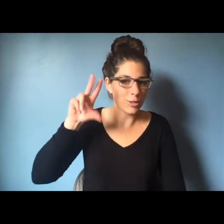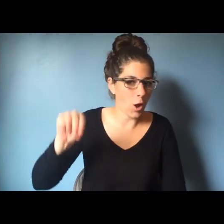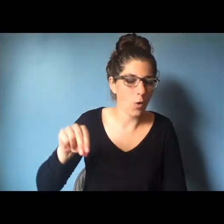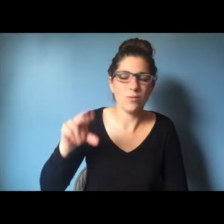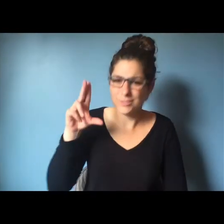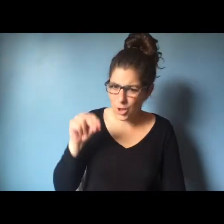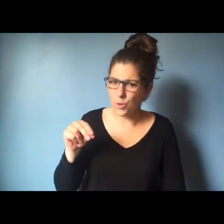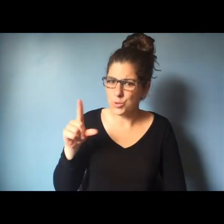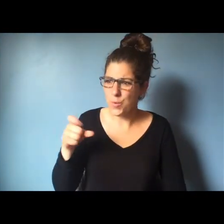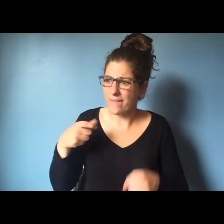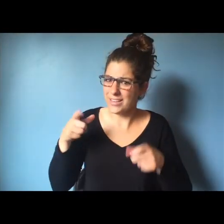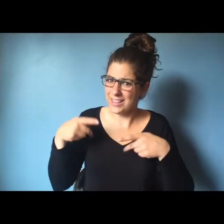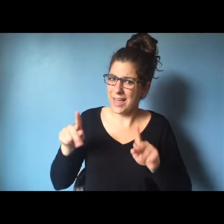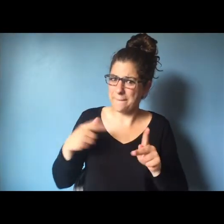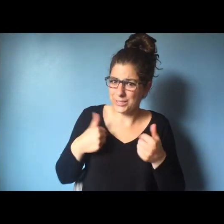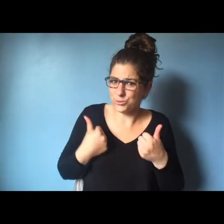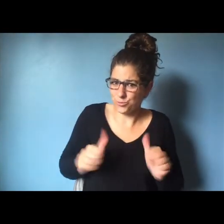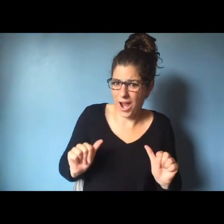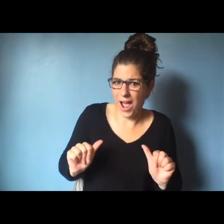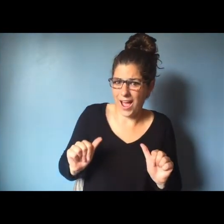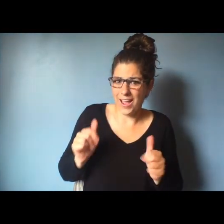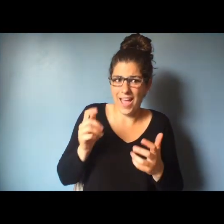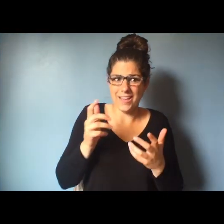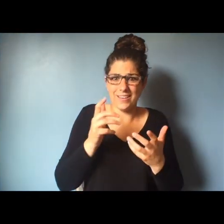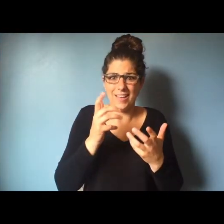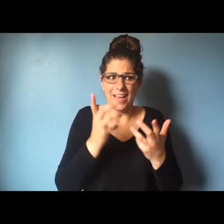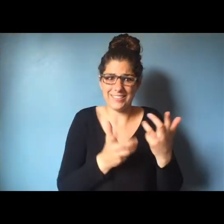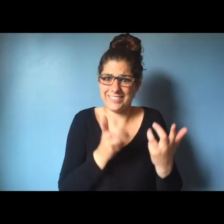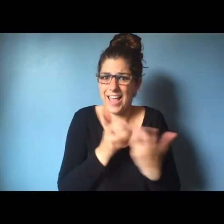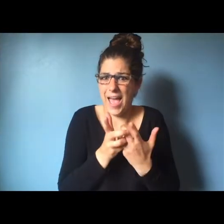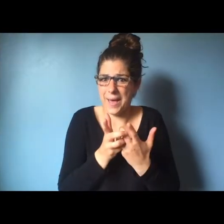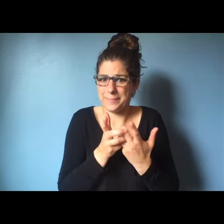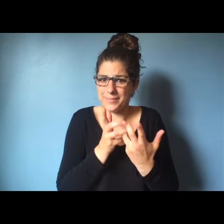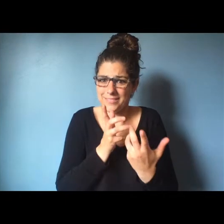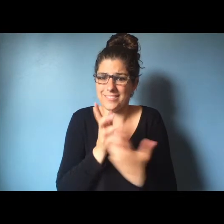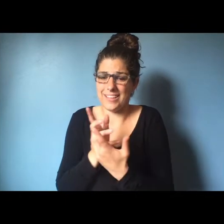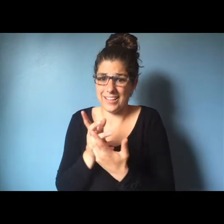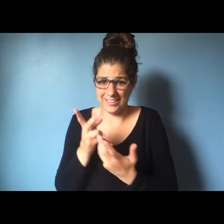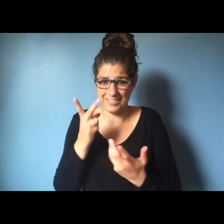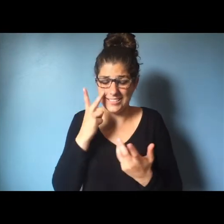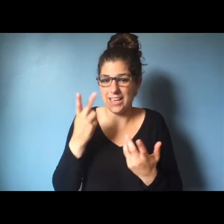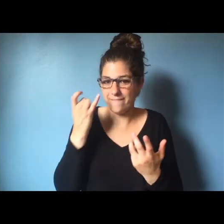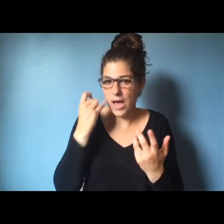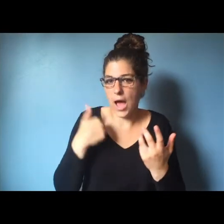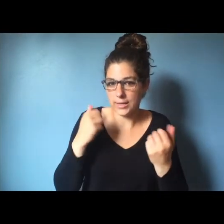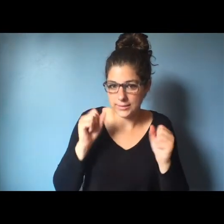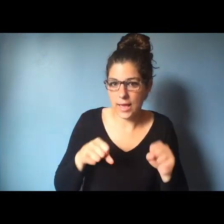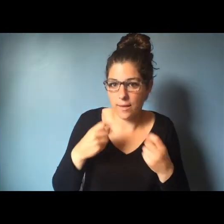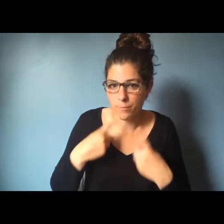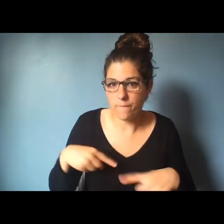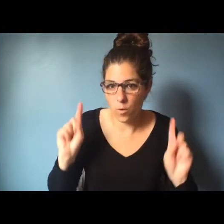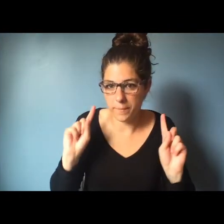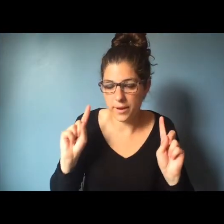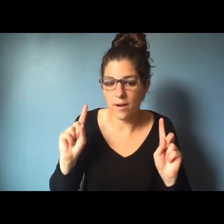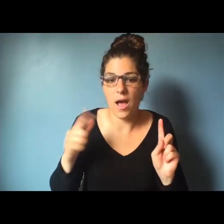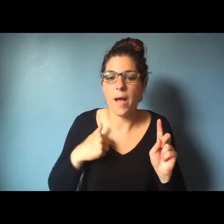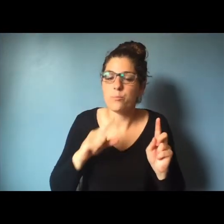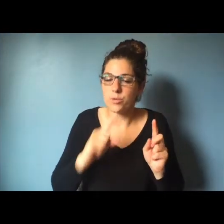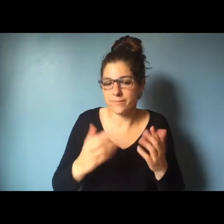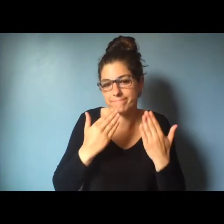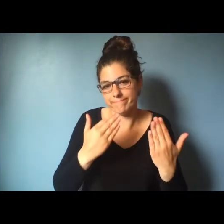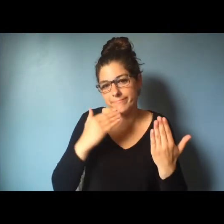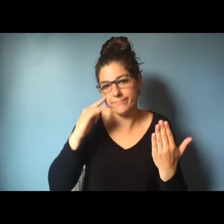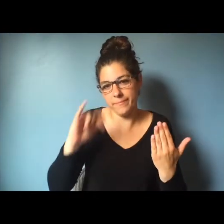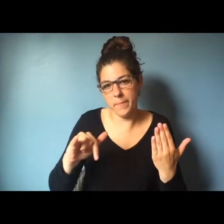let me try and adapt to what you're asking me and actually see if I can perform it. And I'm really thankful for